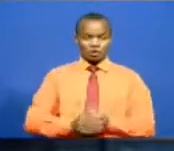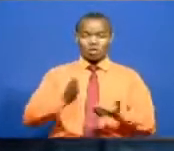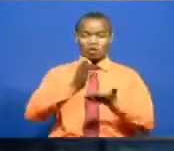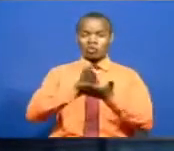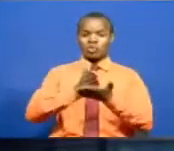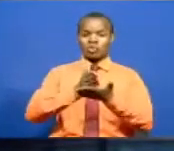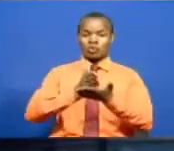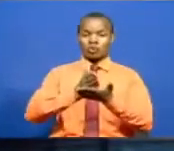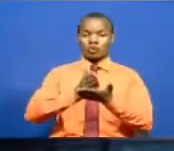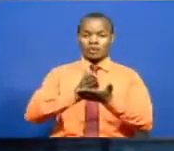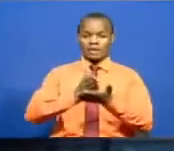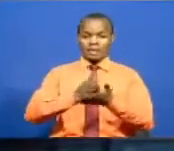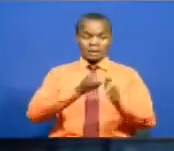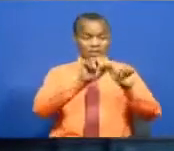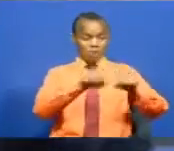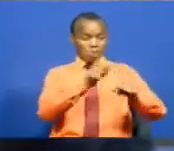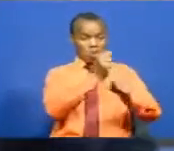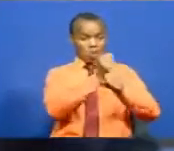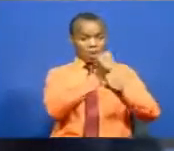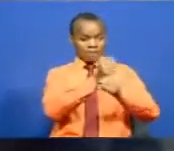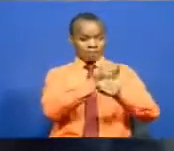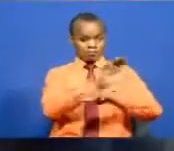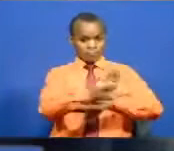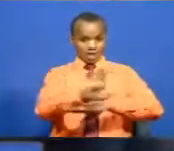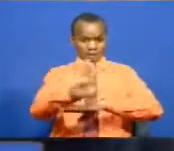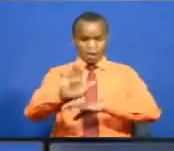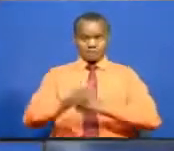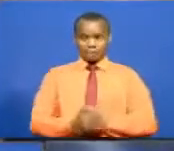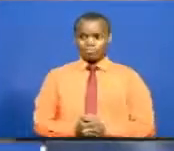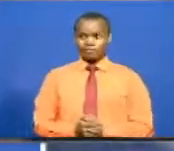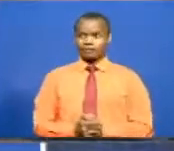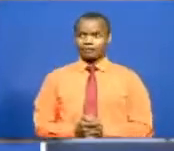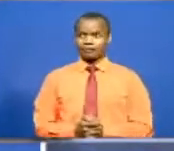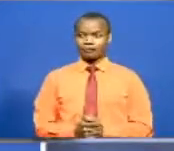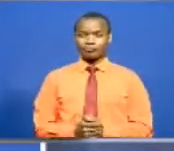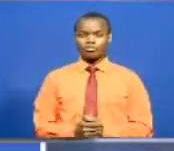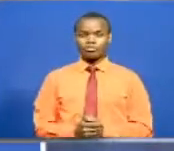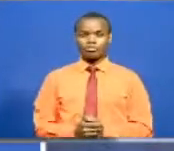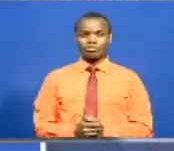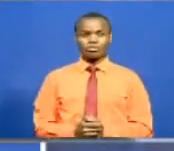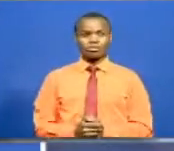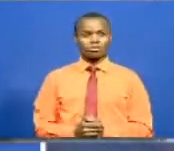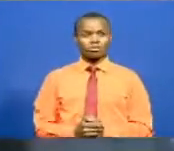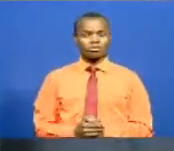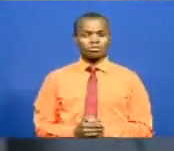Allow him to do his job. For Channel One News, I'm Gladys Mungai.